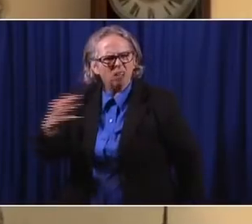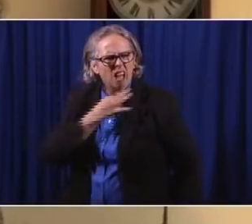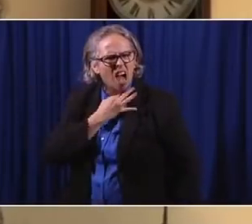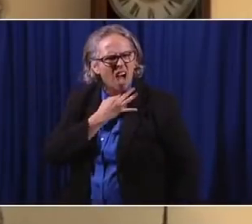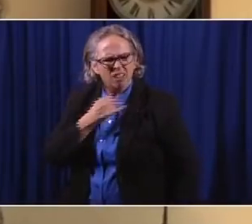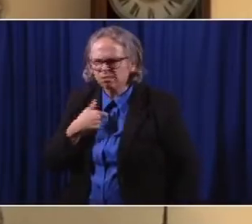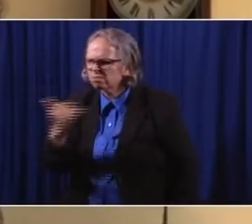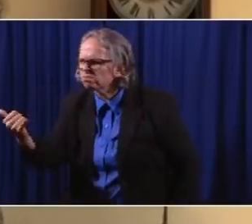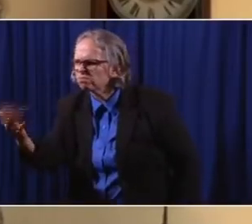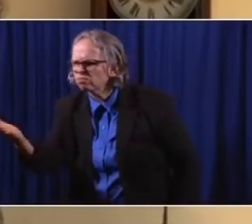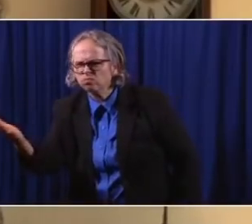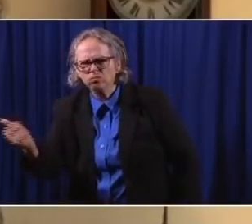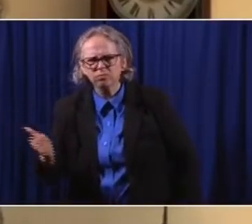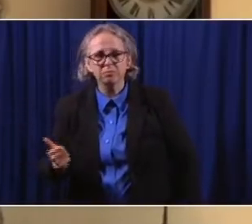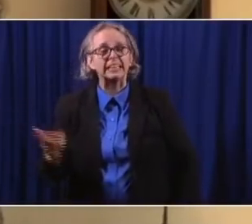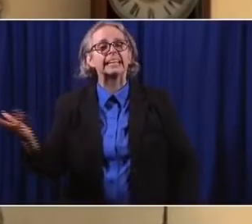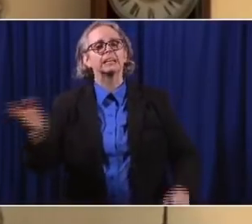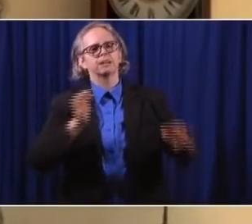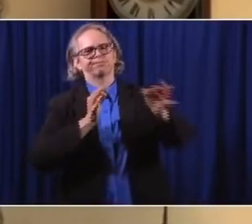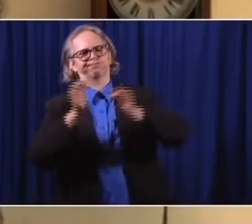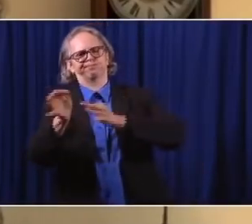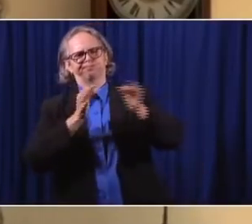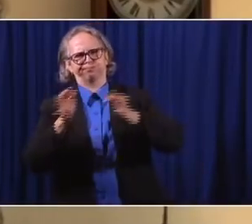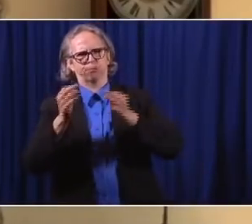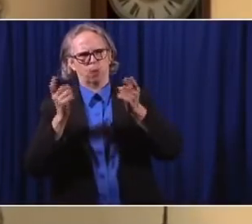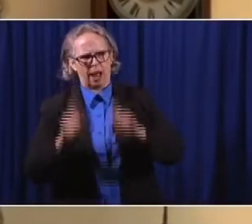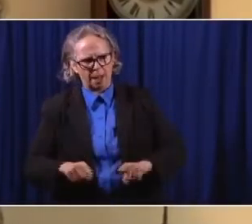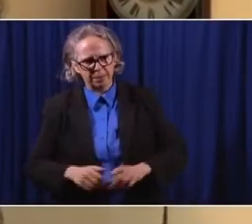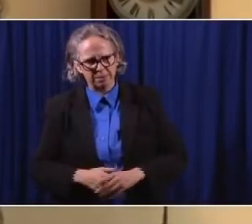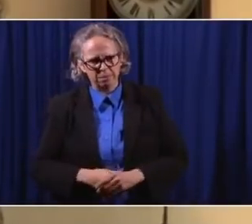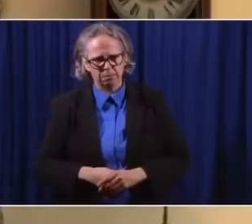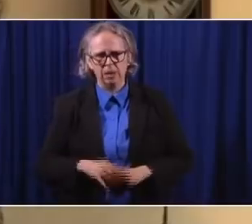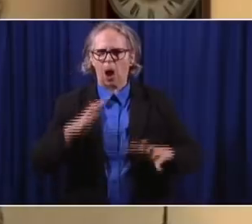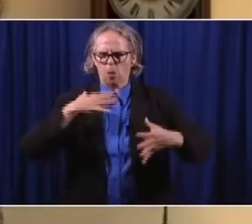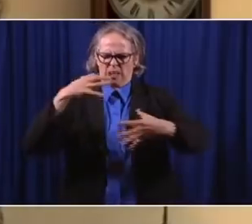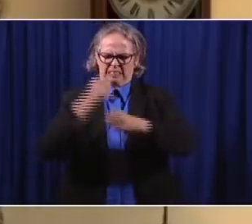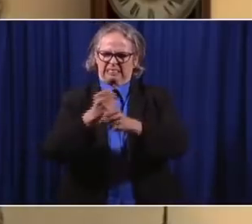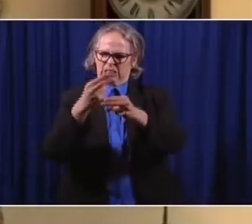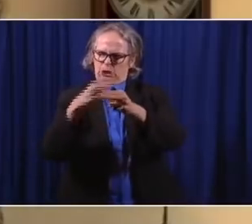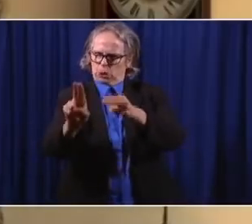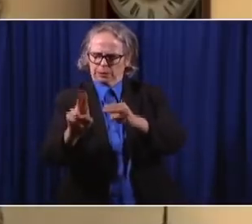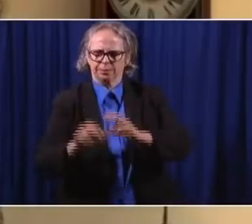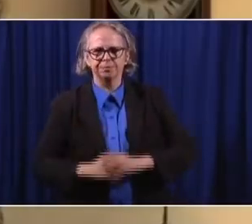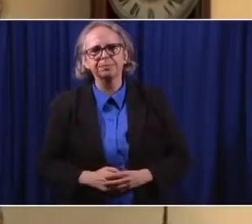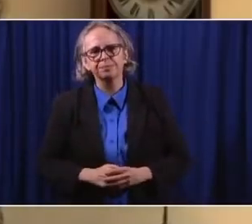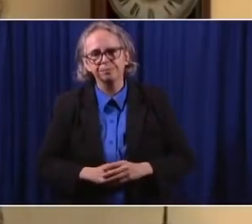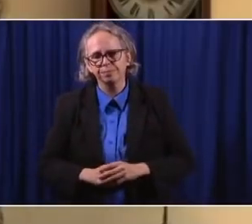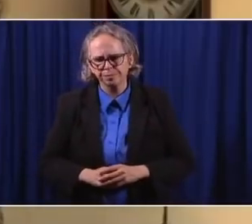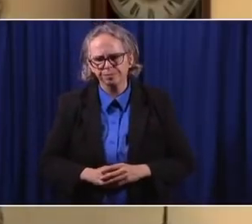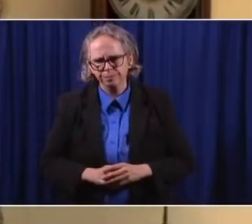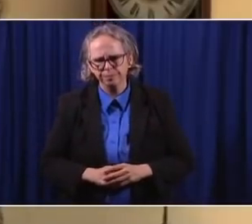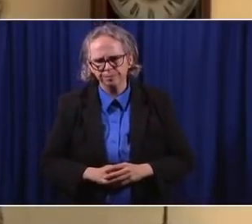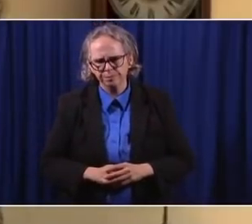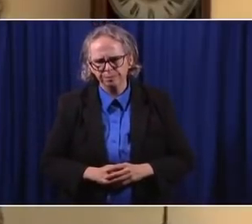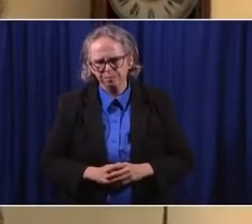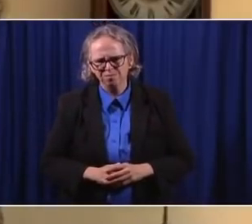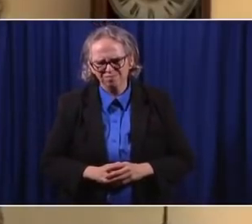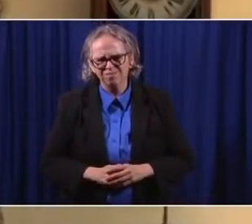He told me what had happened, and I'll just quickly recount what he told me and what we've